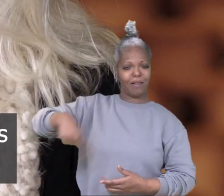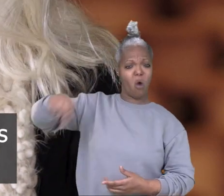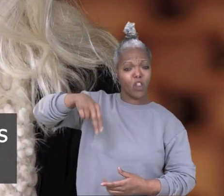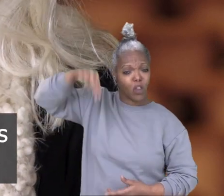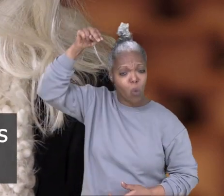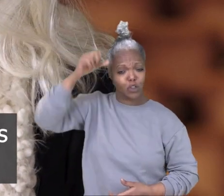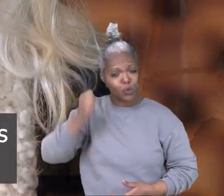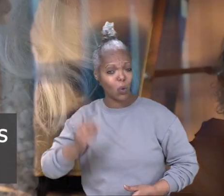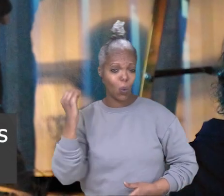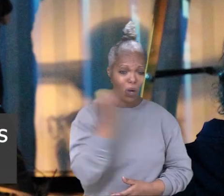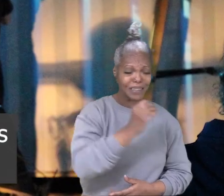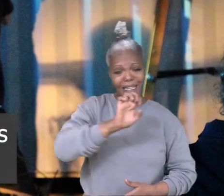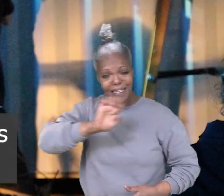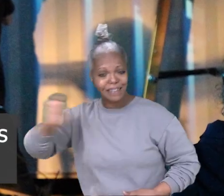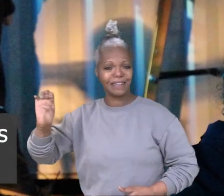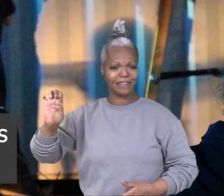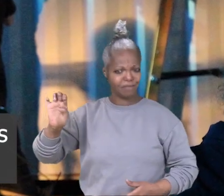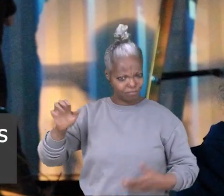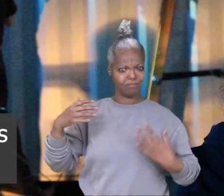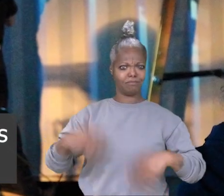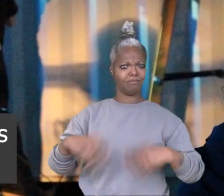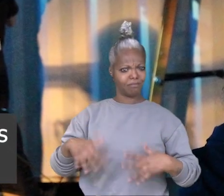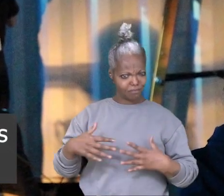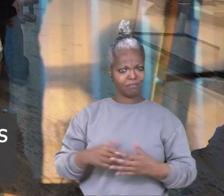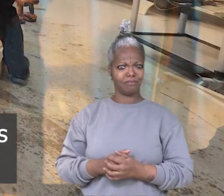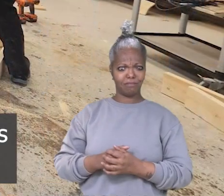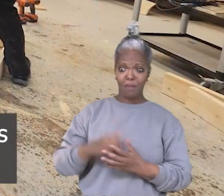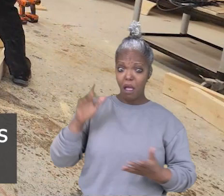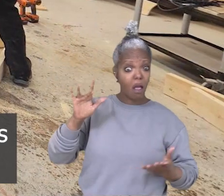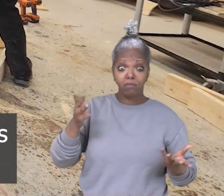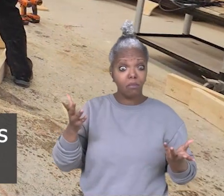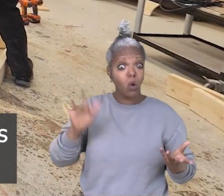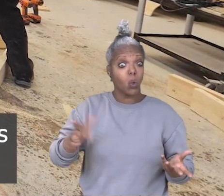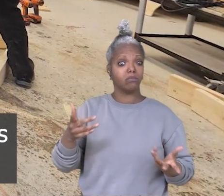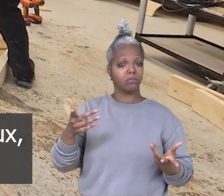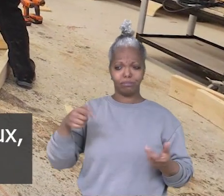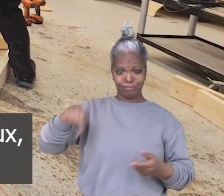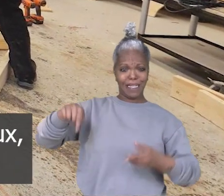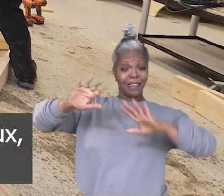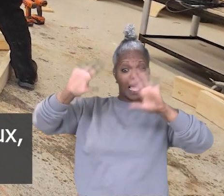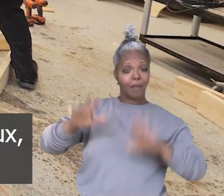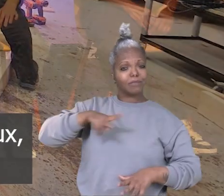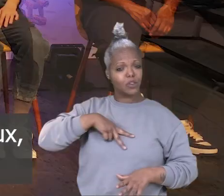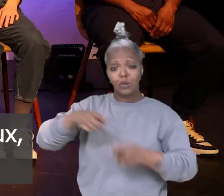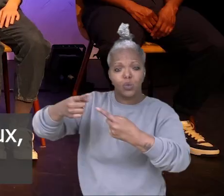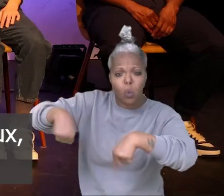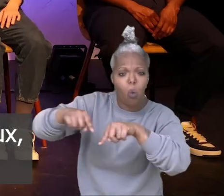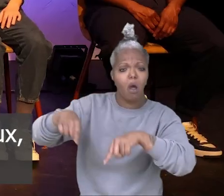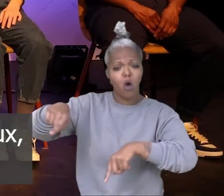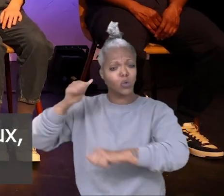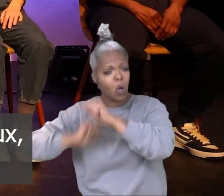From our independent artists in the North, the South, the East, the West, to our regional and